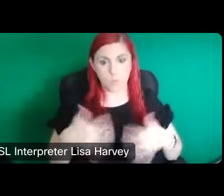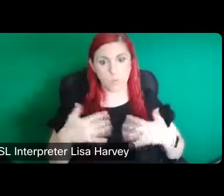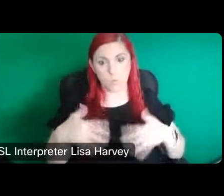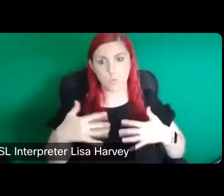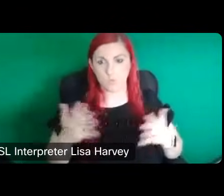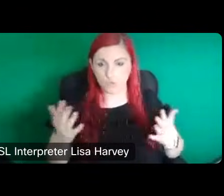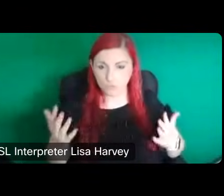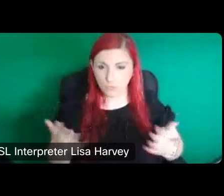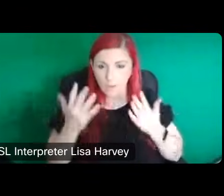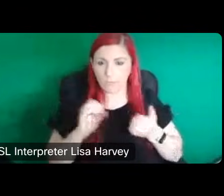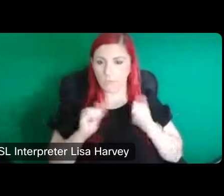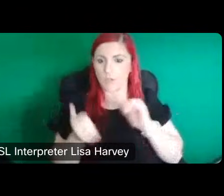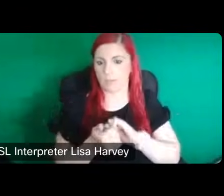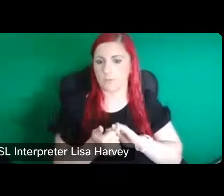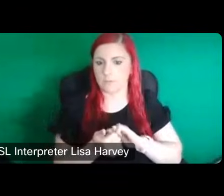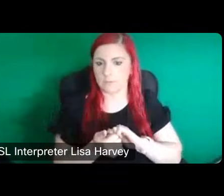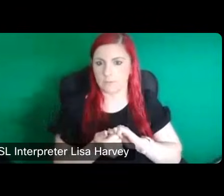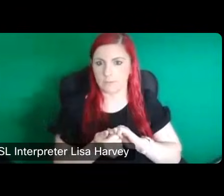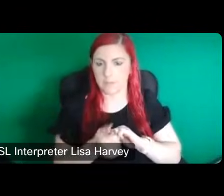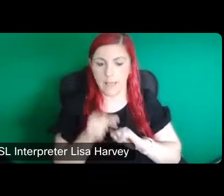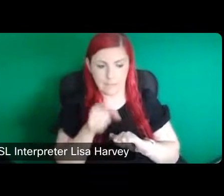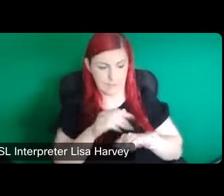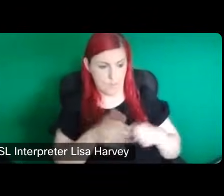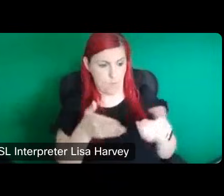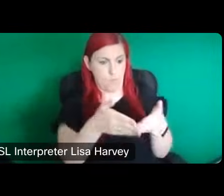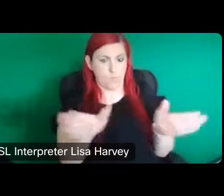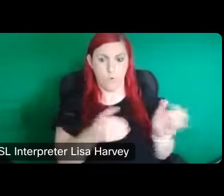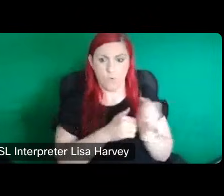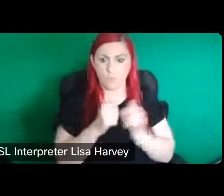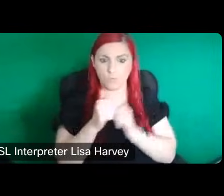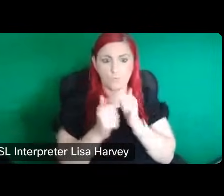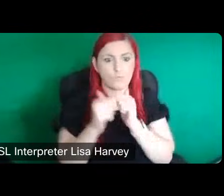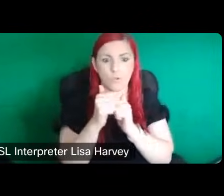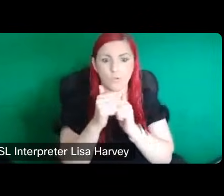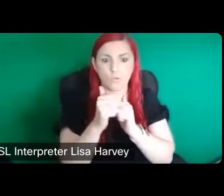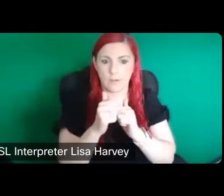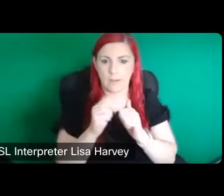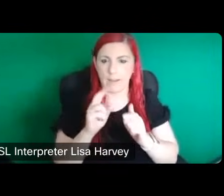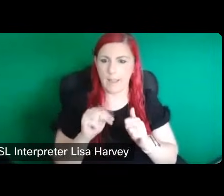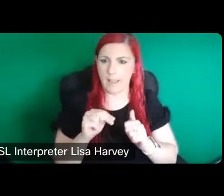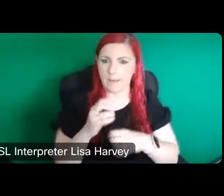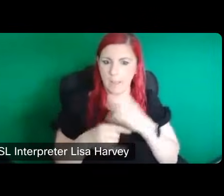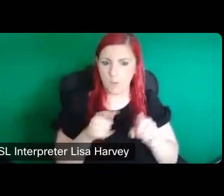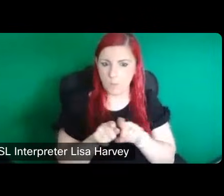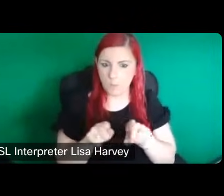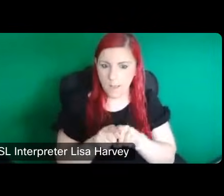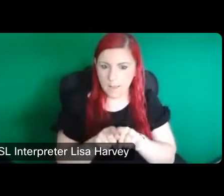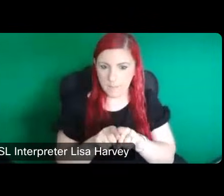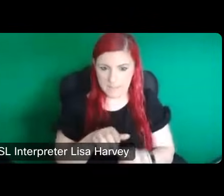change. And this is where the broader structures of the QPS function come into play, in particular our national QPS